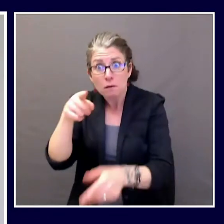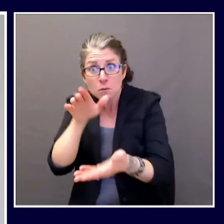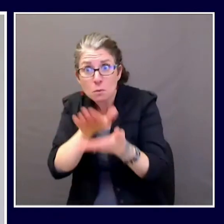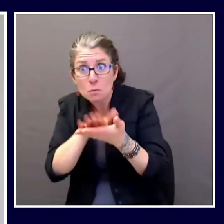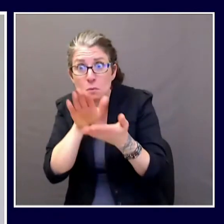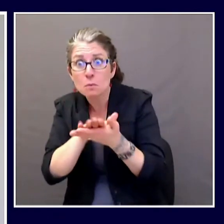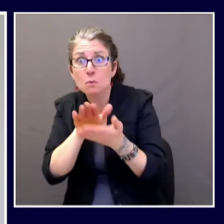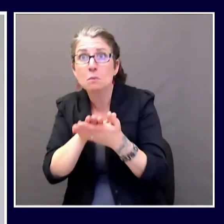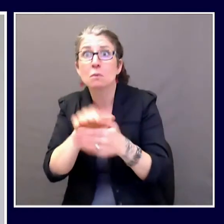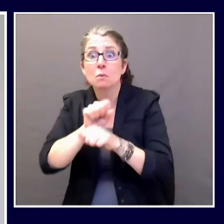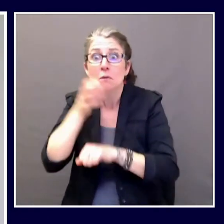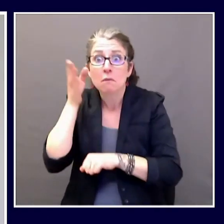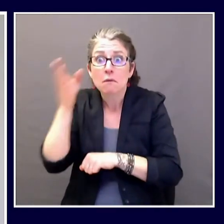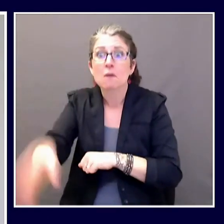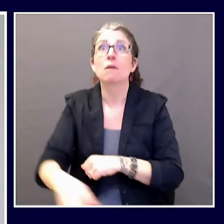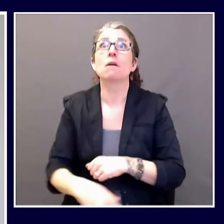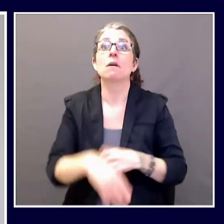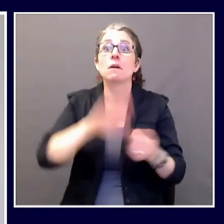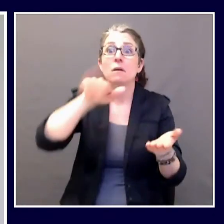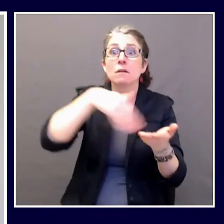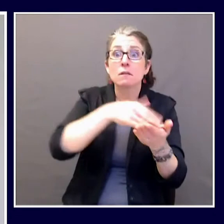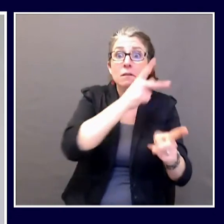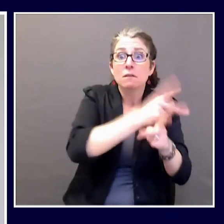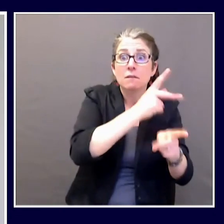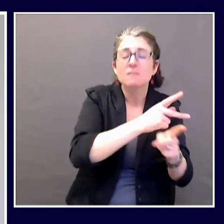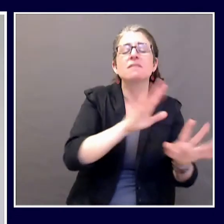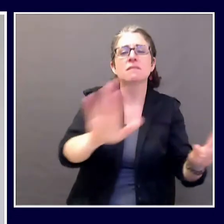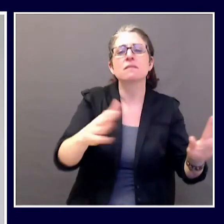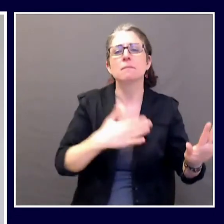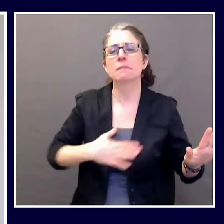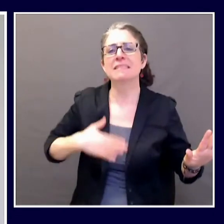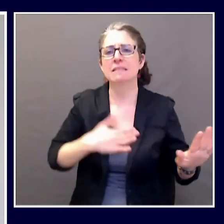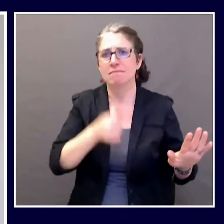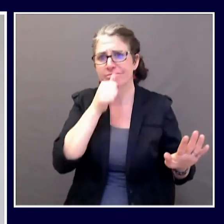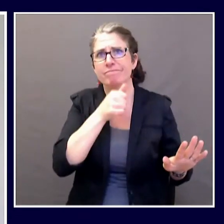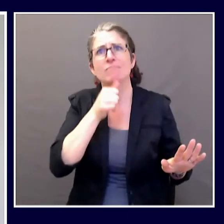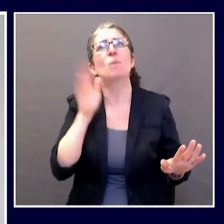we are continuing to work with them to help them out. Thank you.